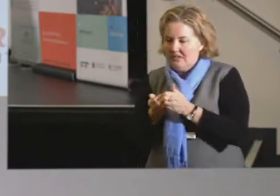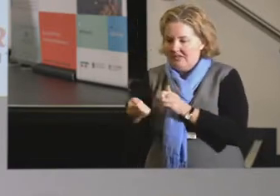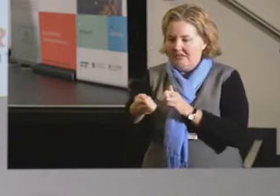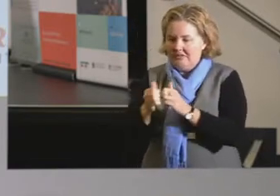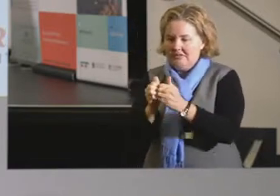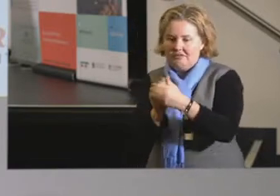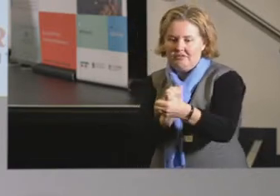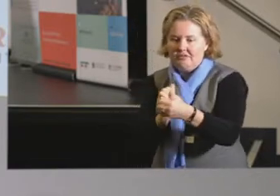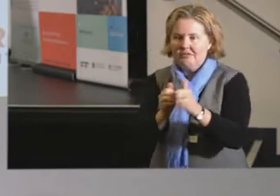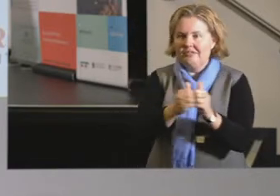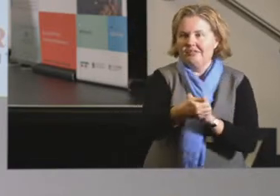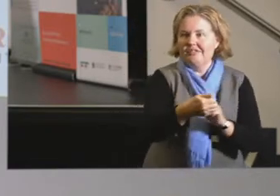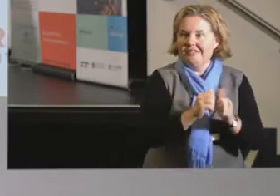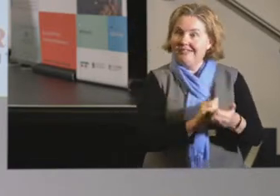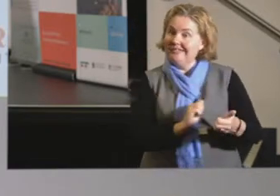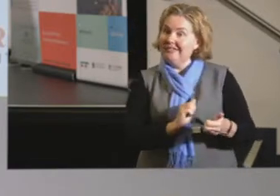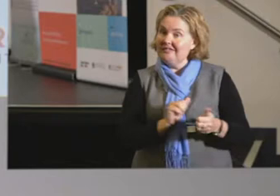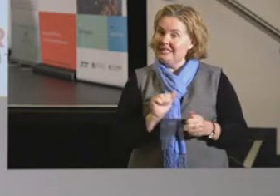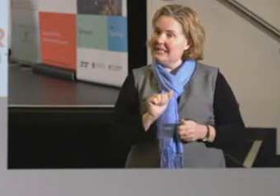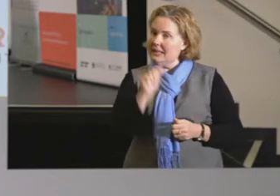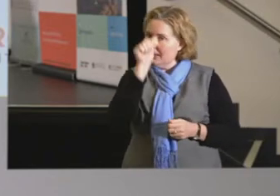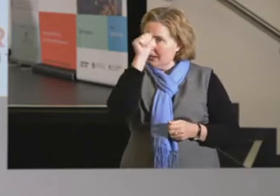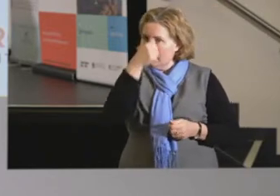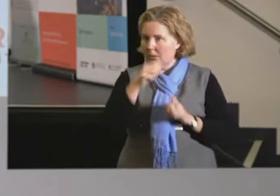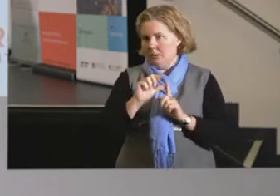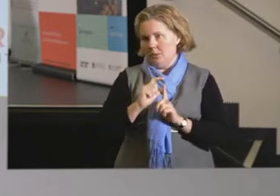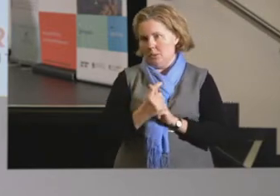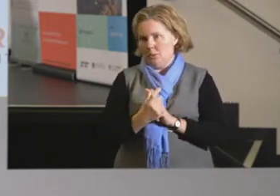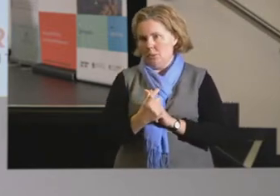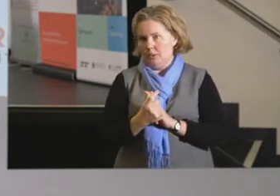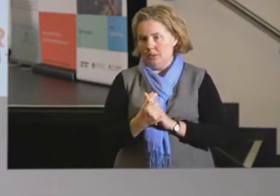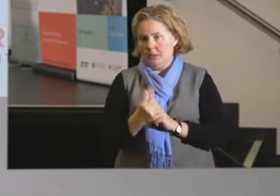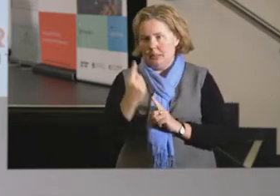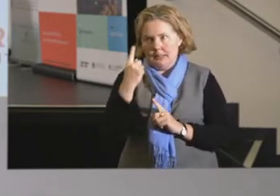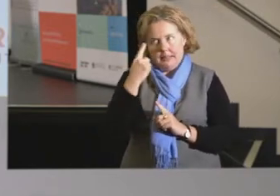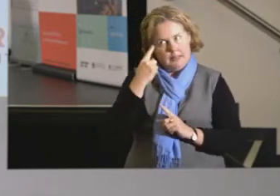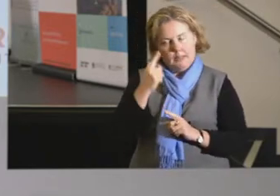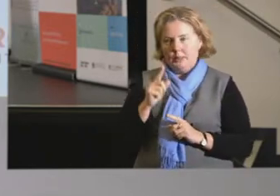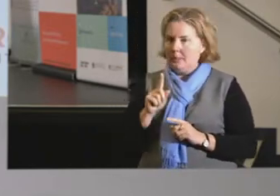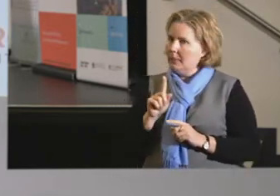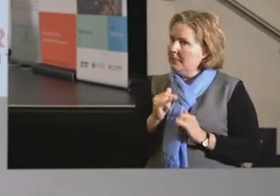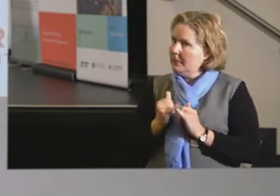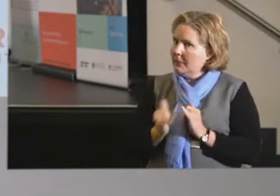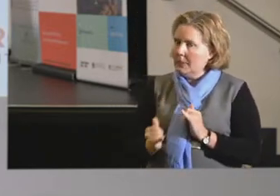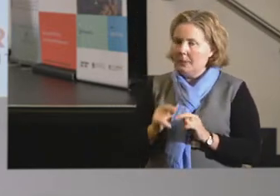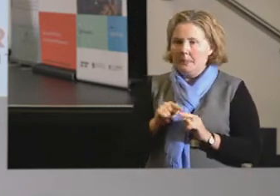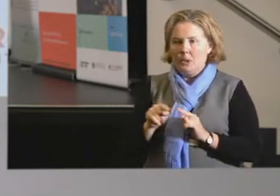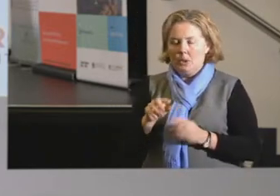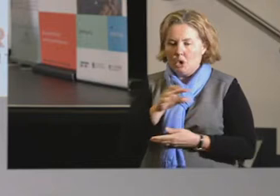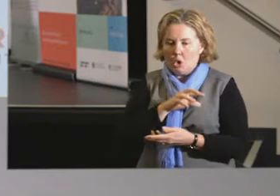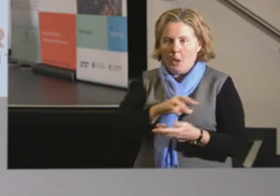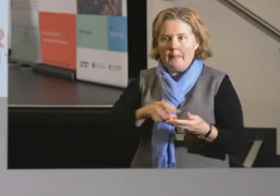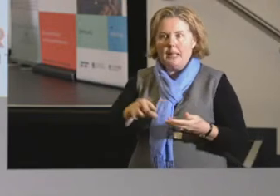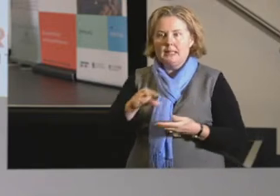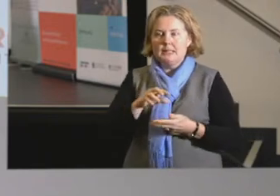And I think this is the legacy of possibly the world's most complex system of